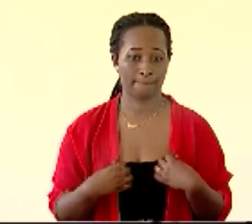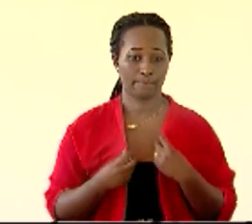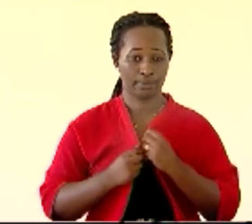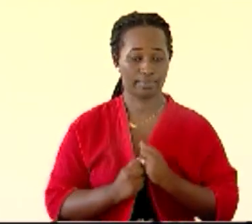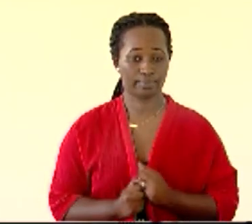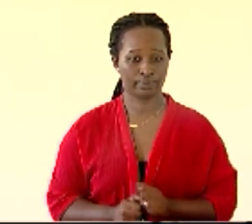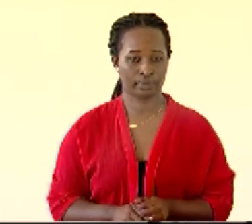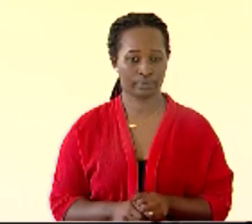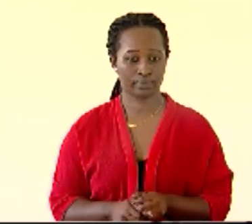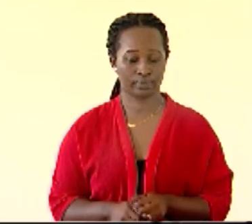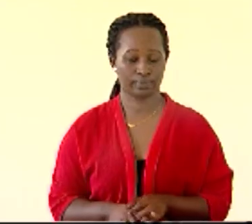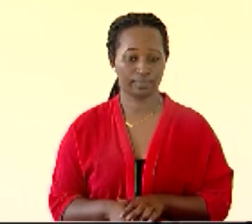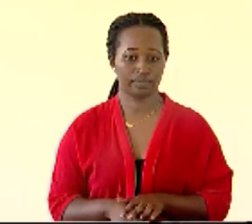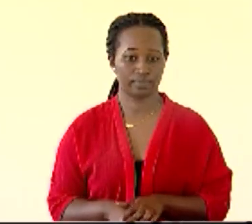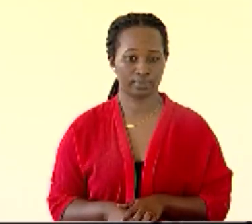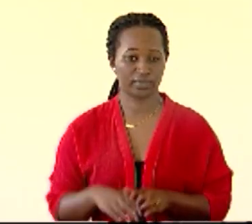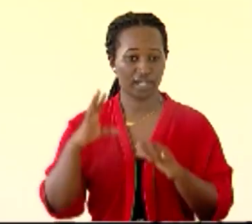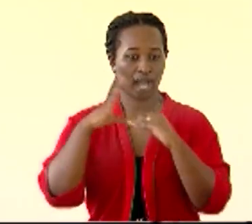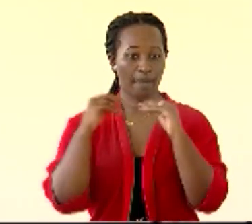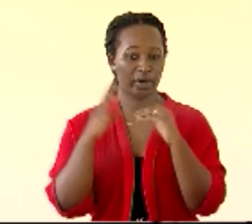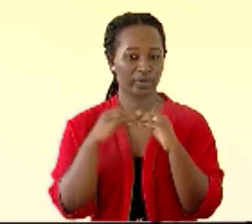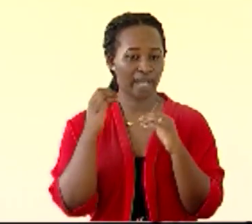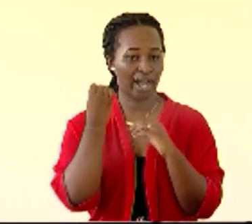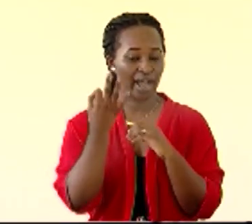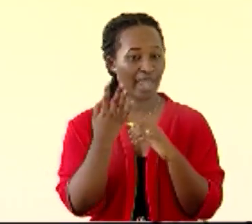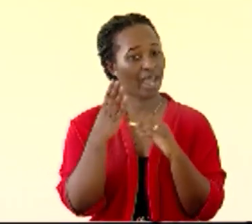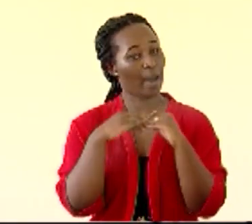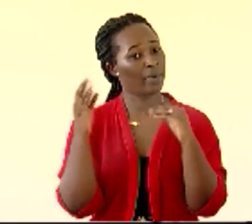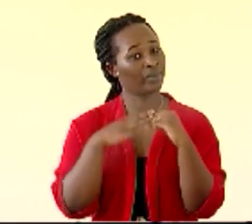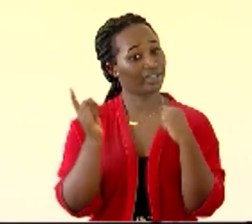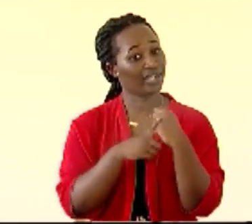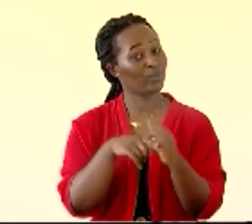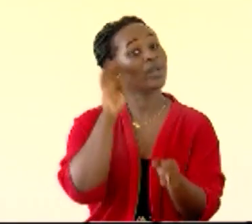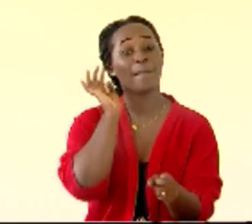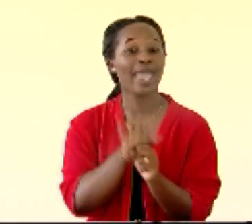Steak or score, amanota nangahe atandatu. Ni menshi.